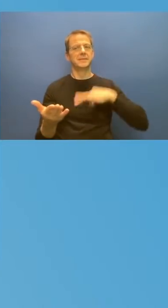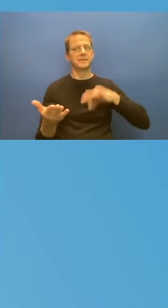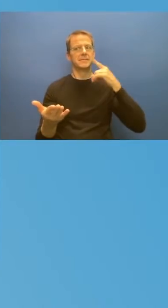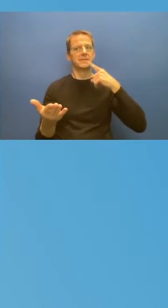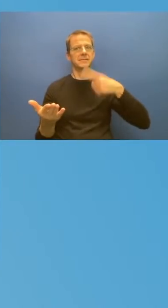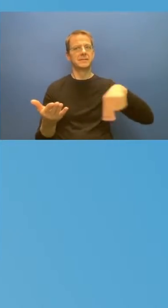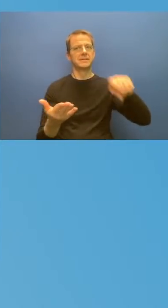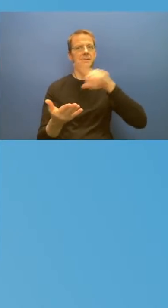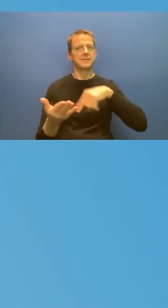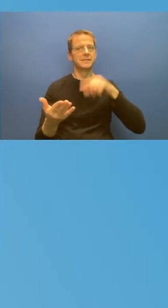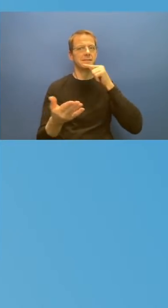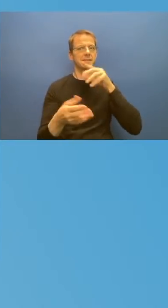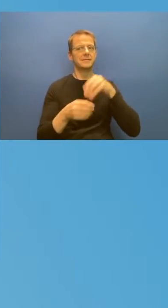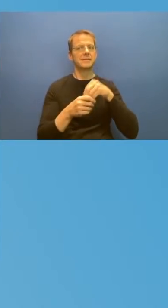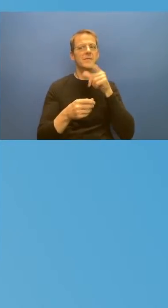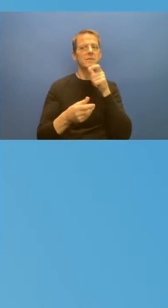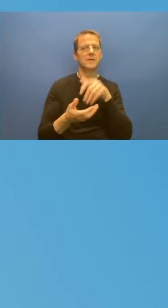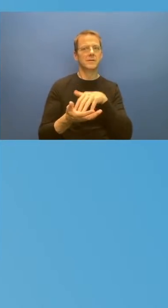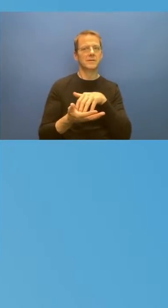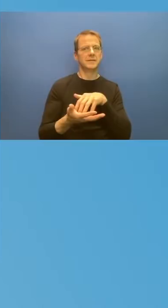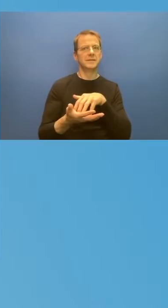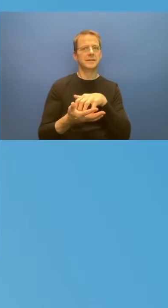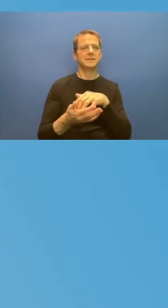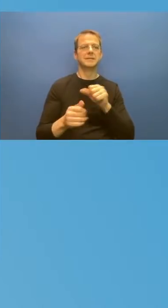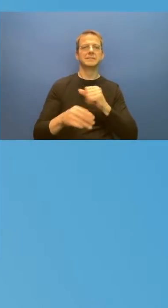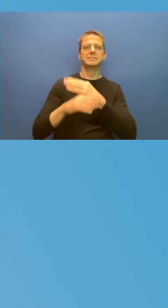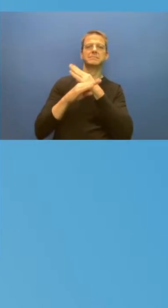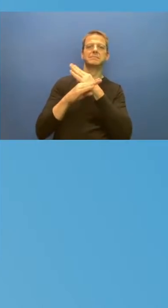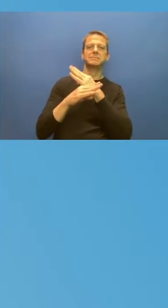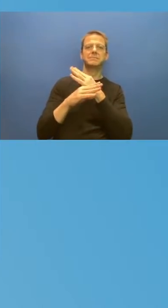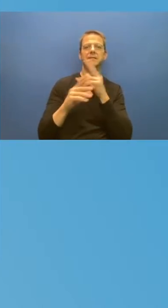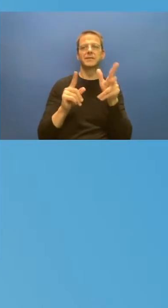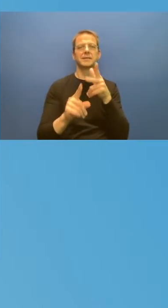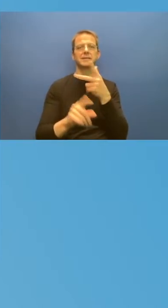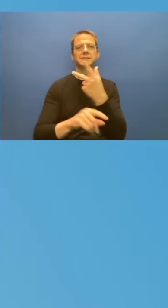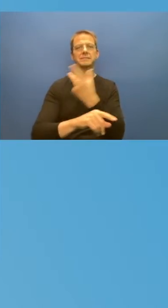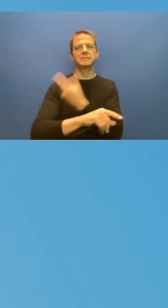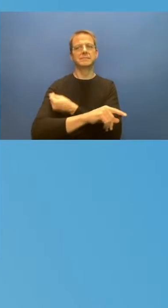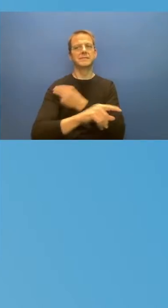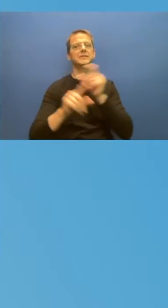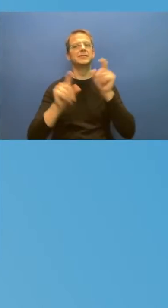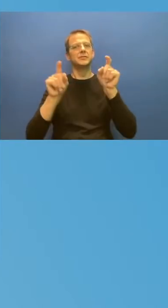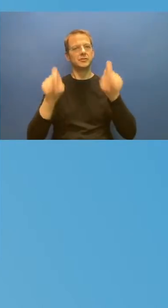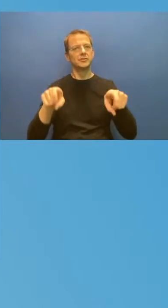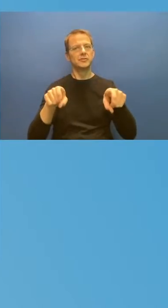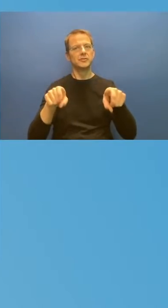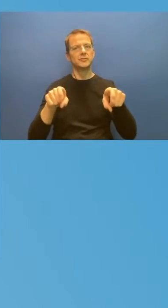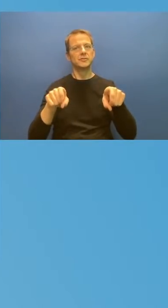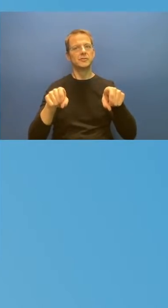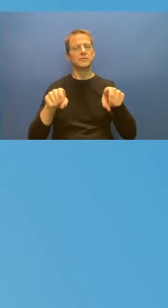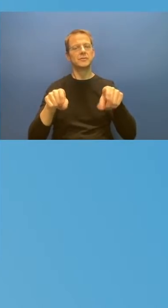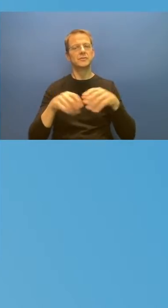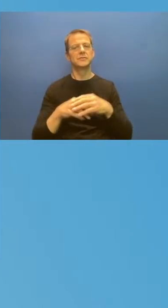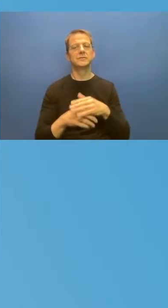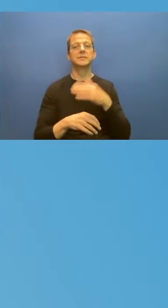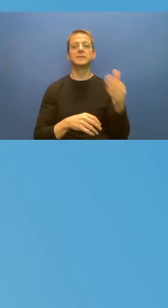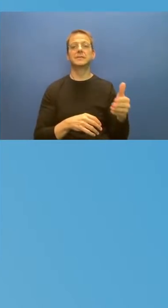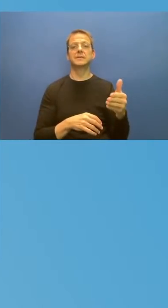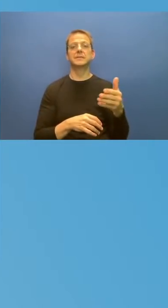As our conversation today is focusing a lot around Omicron, I did not take ancient